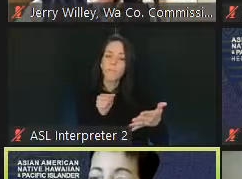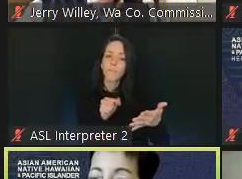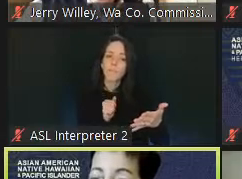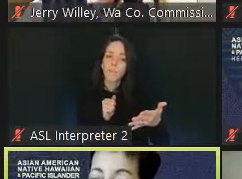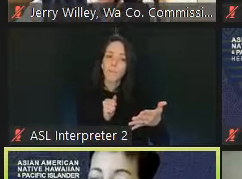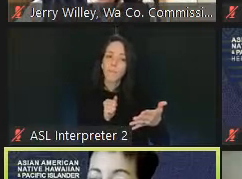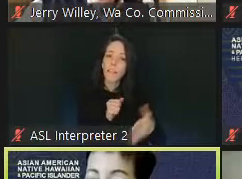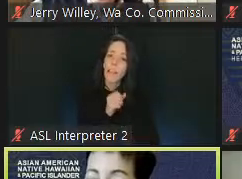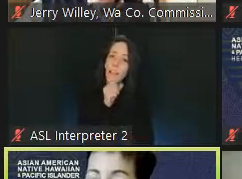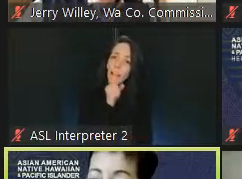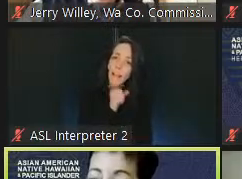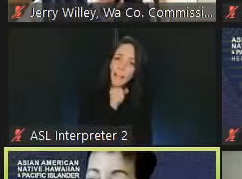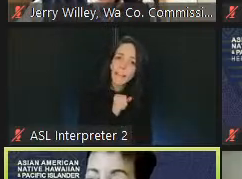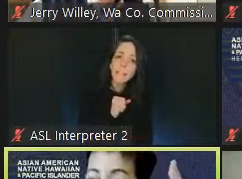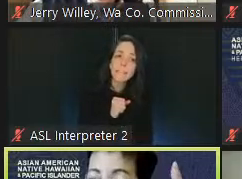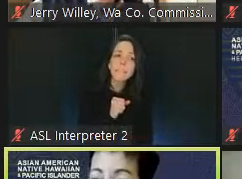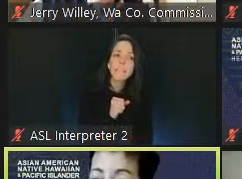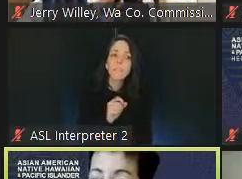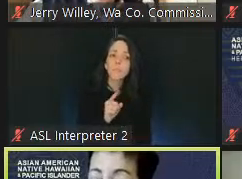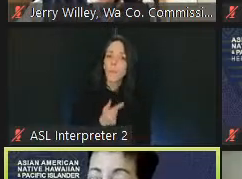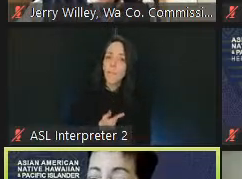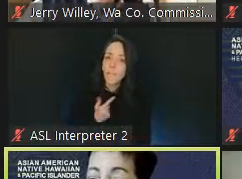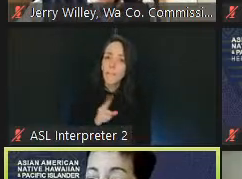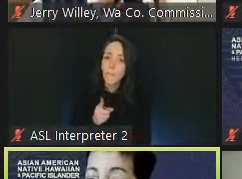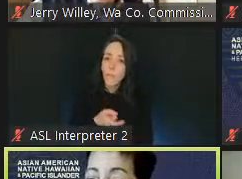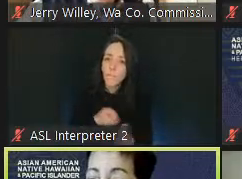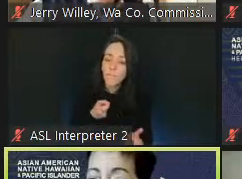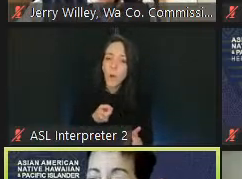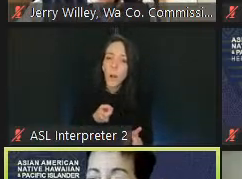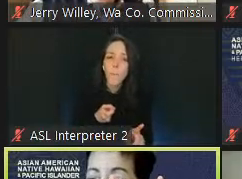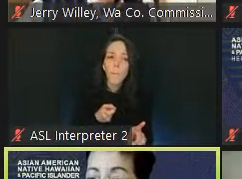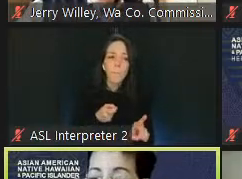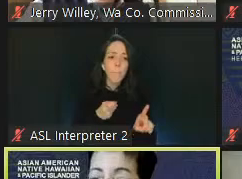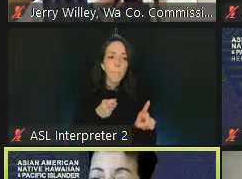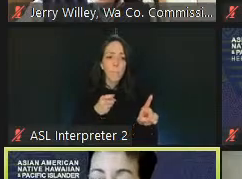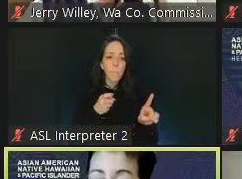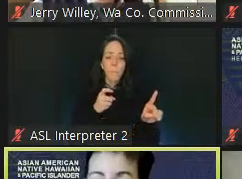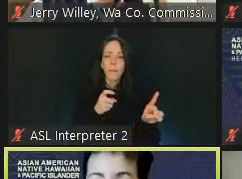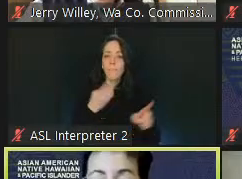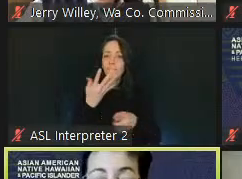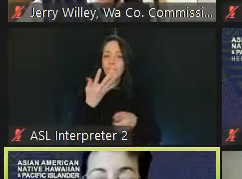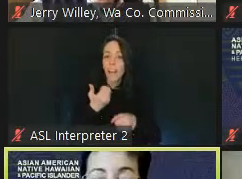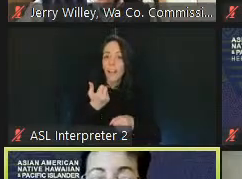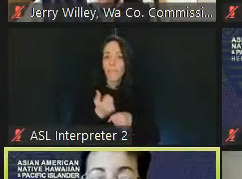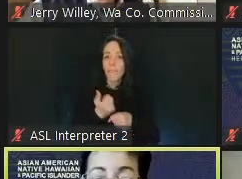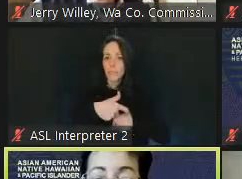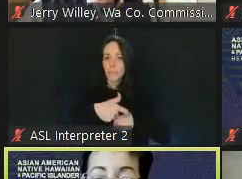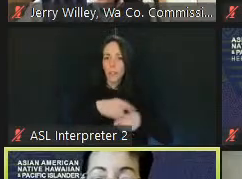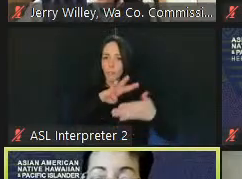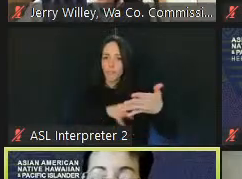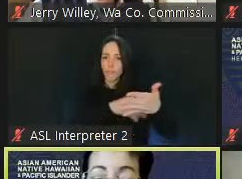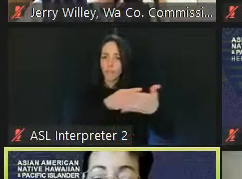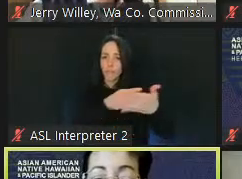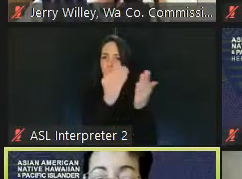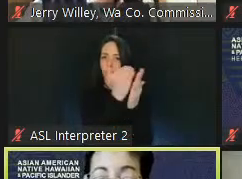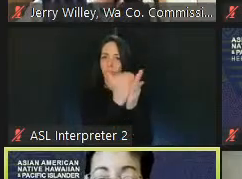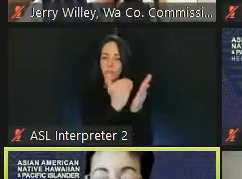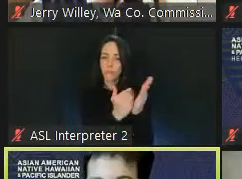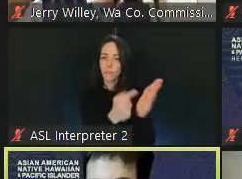age demographic shifts over, you know, a 5-year period, because